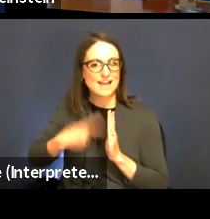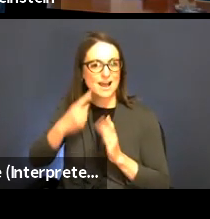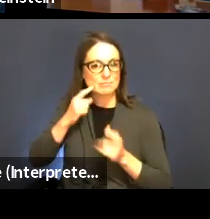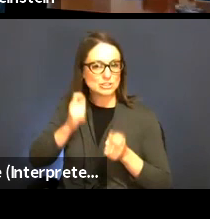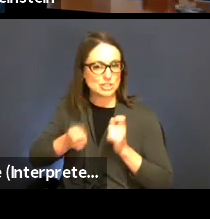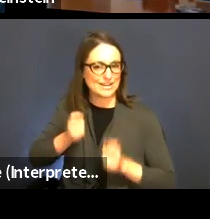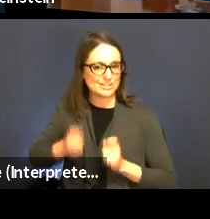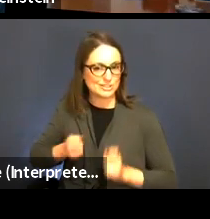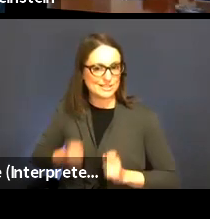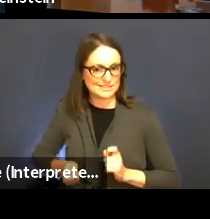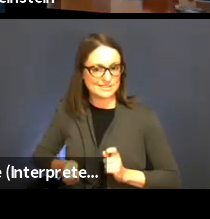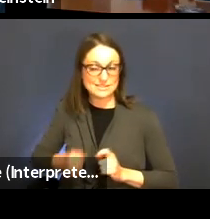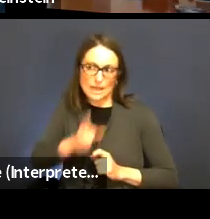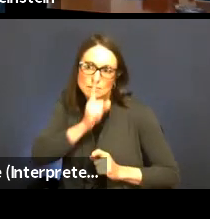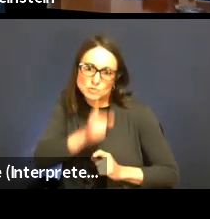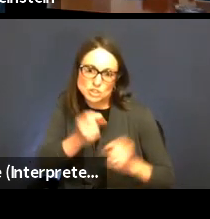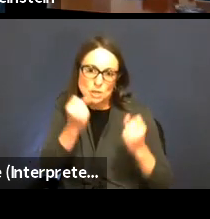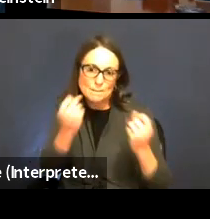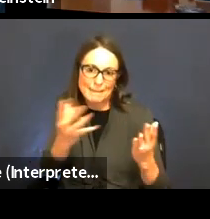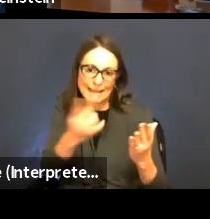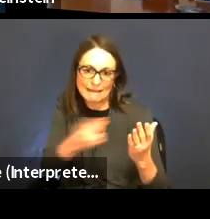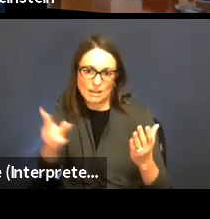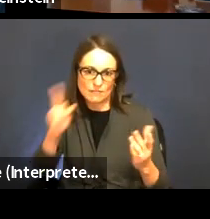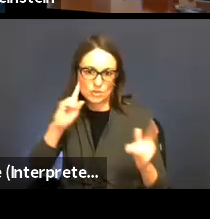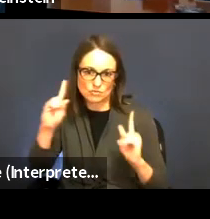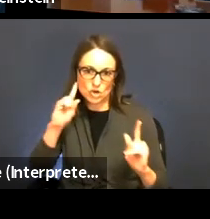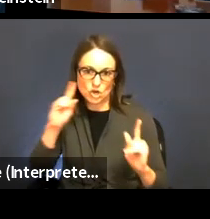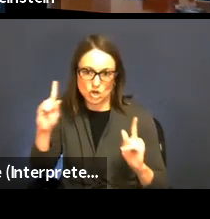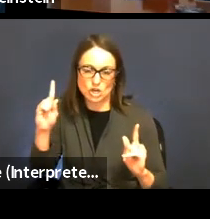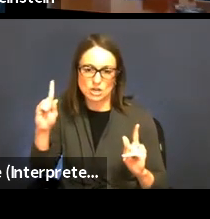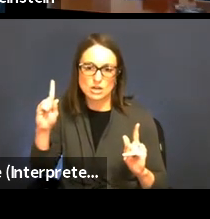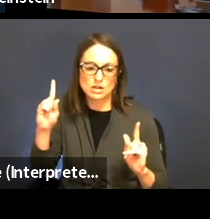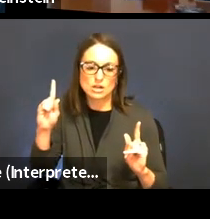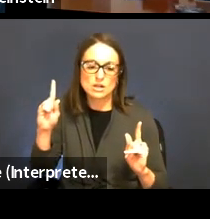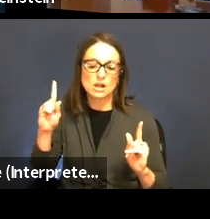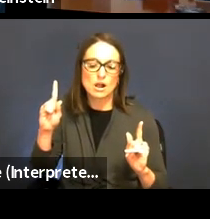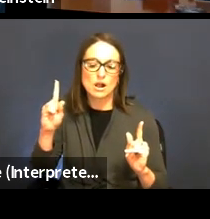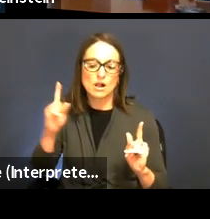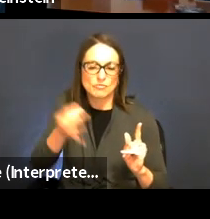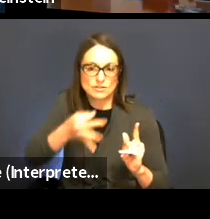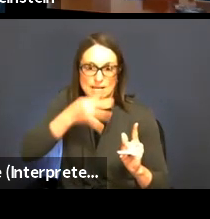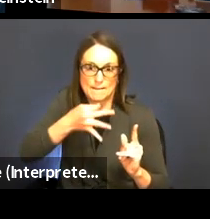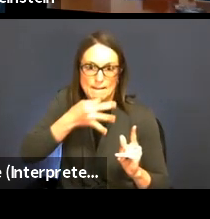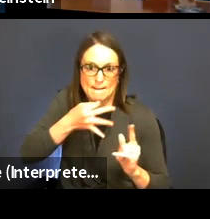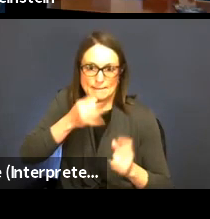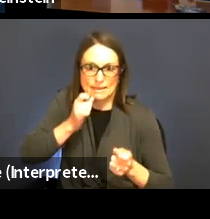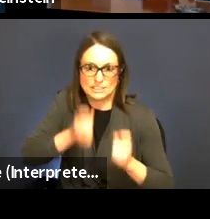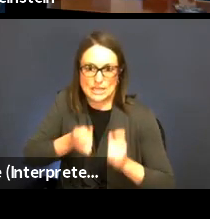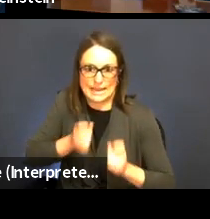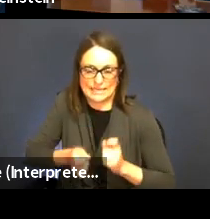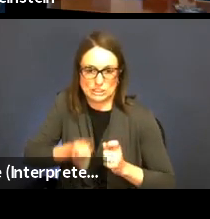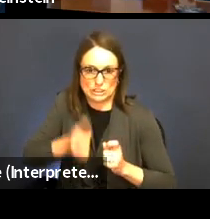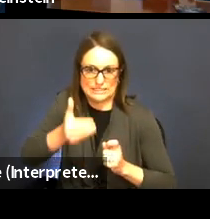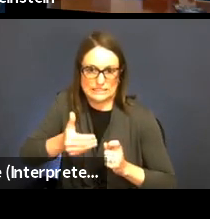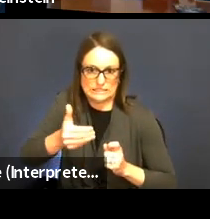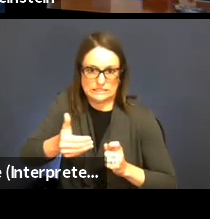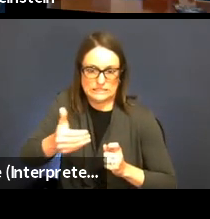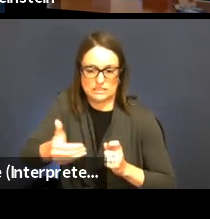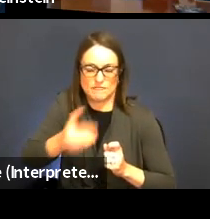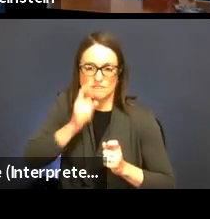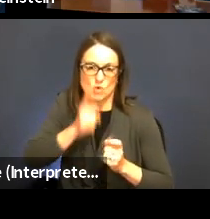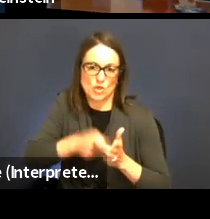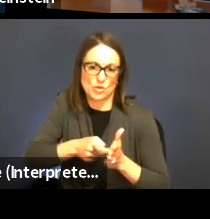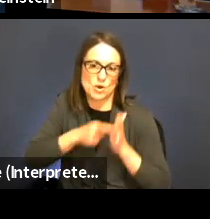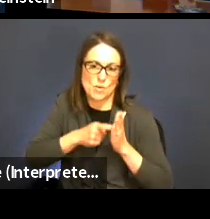changes, like I'm sure many of you have heard, there are upcoming changes on the requirements